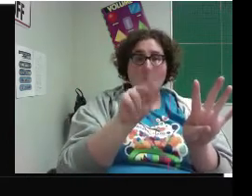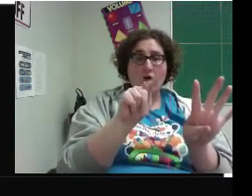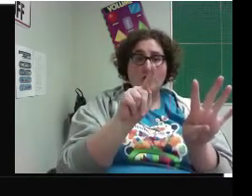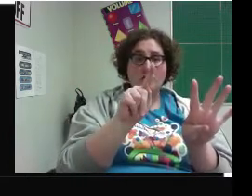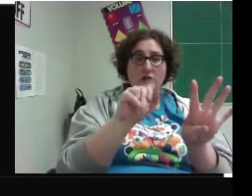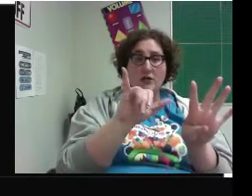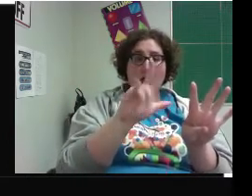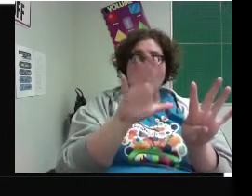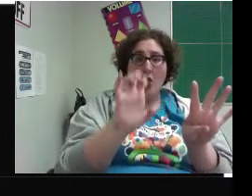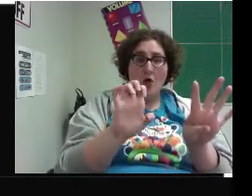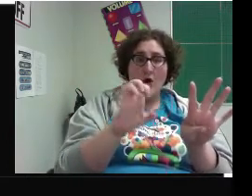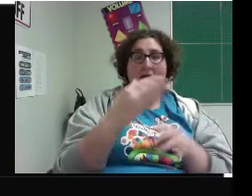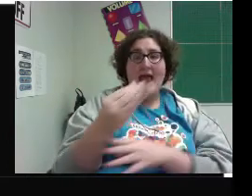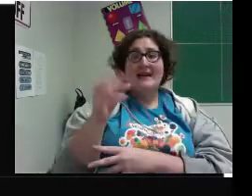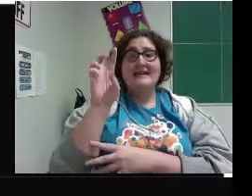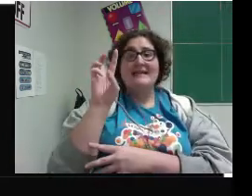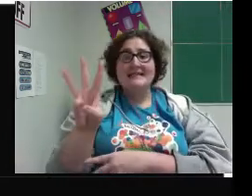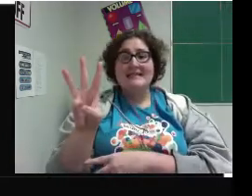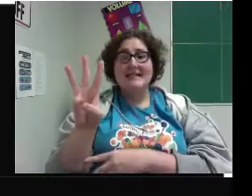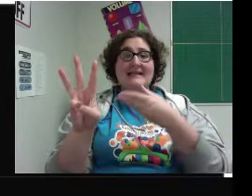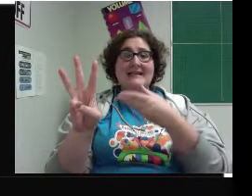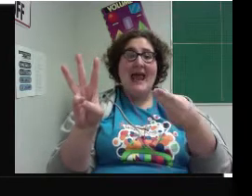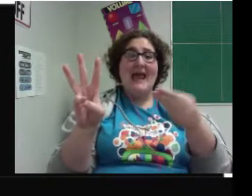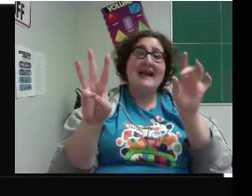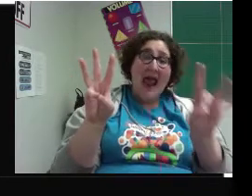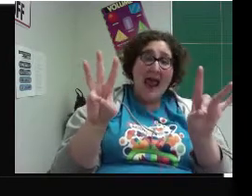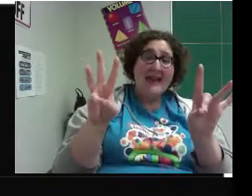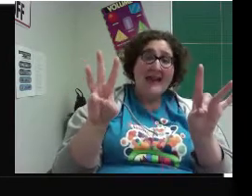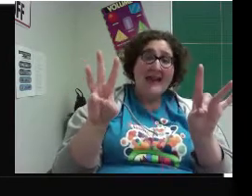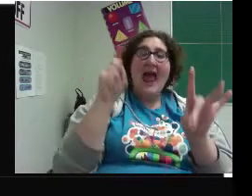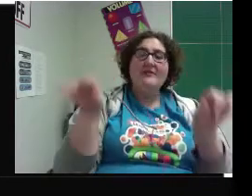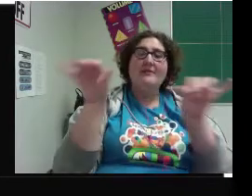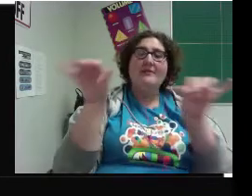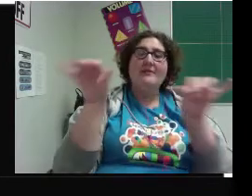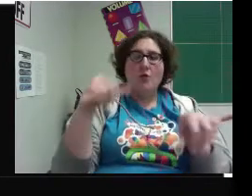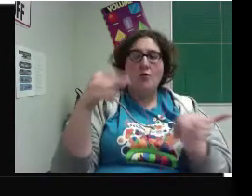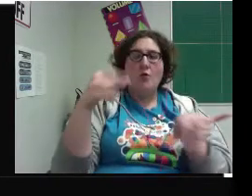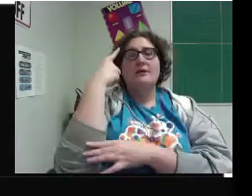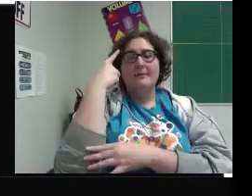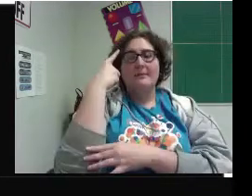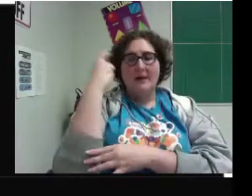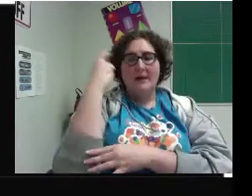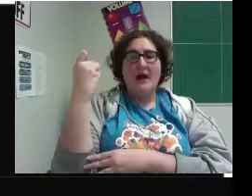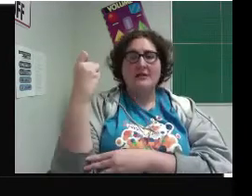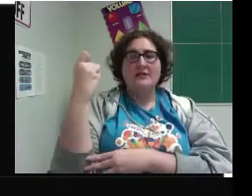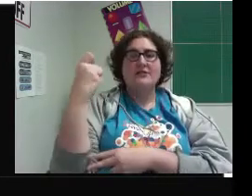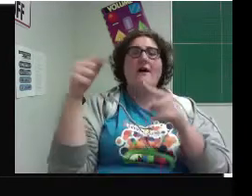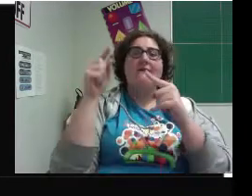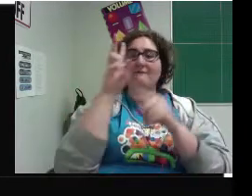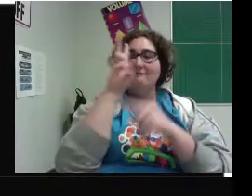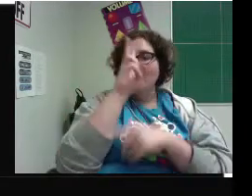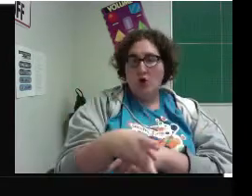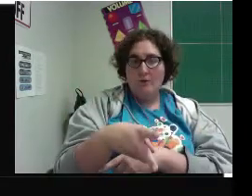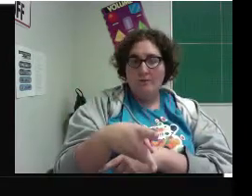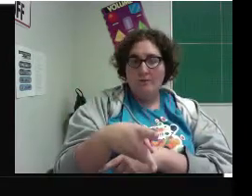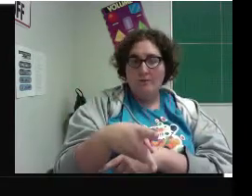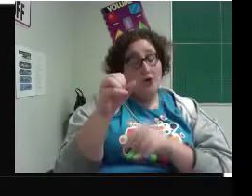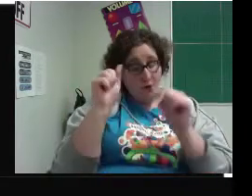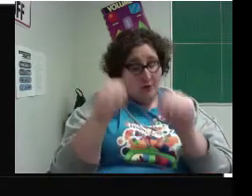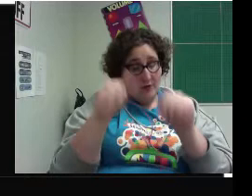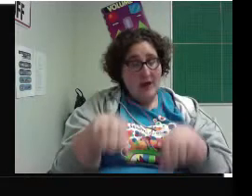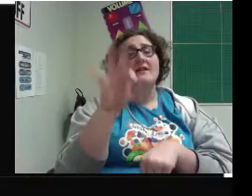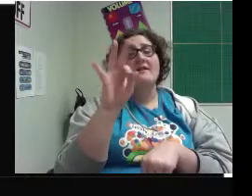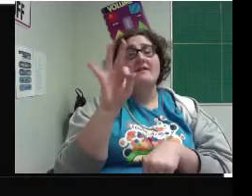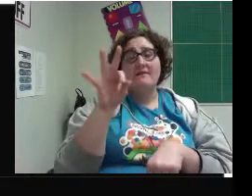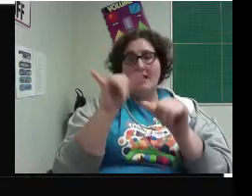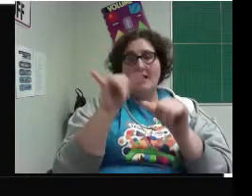congruent because of vertical angles. So if you know the measure of one of the angles, you can find the measure of all 8 angles when two lines are